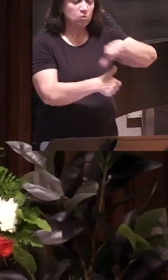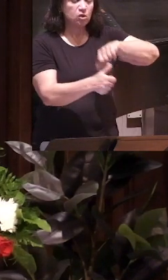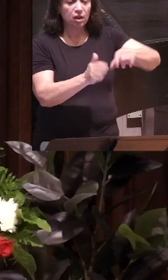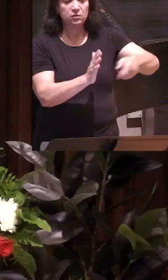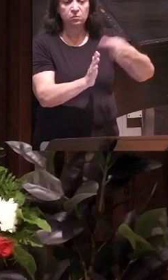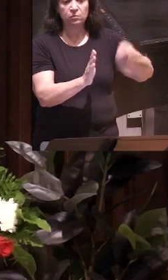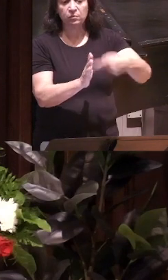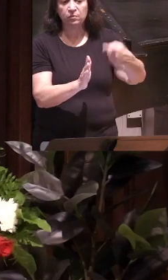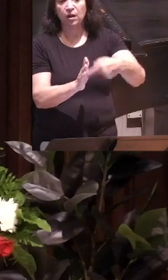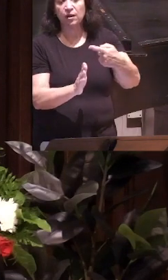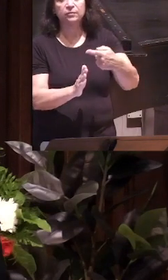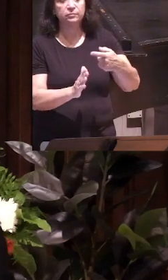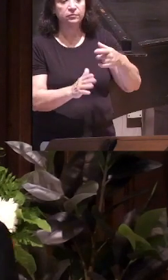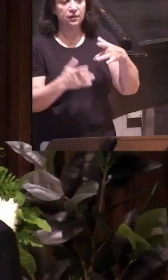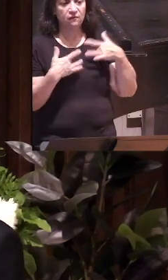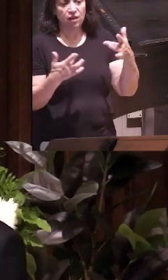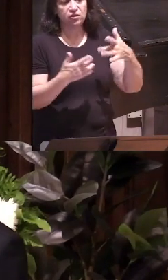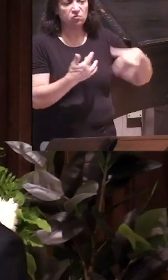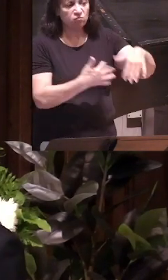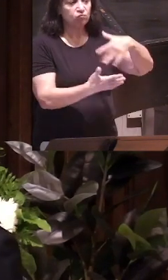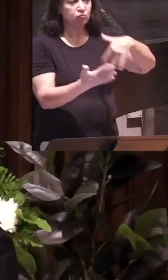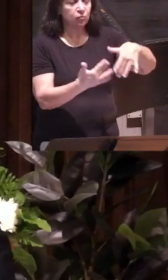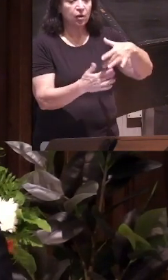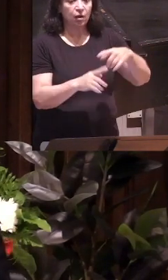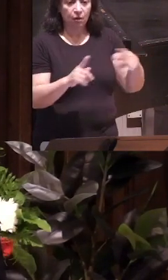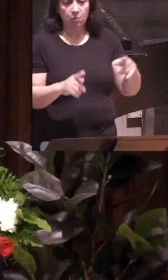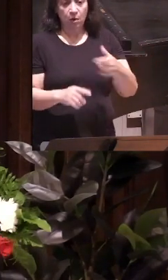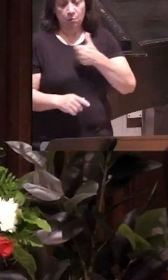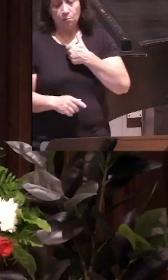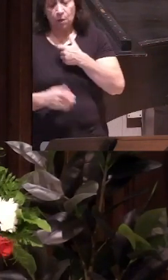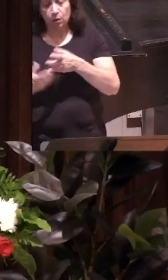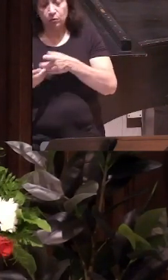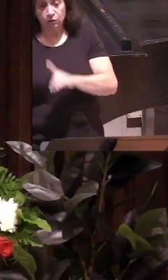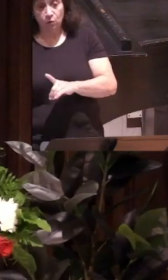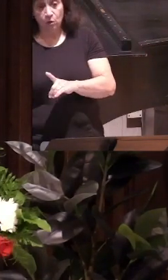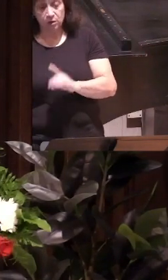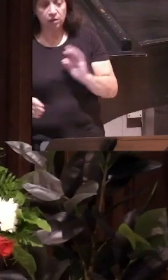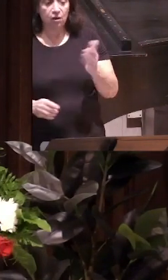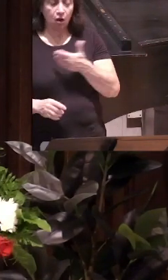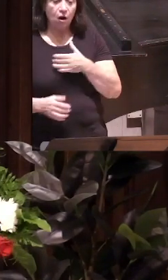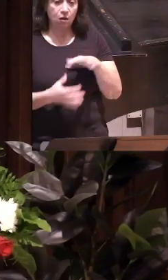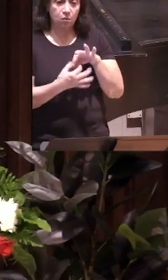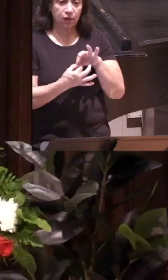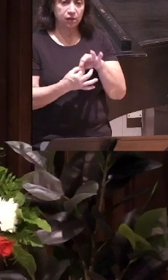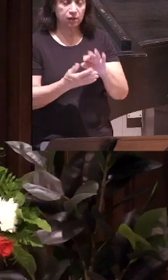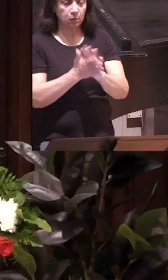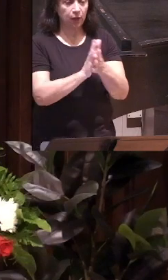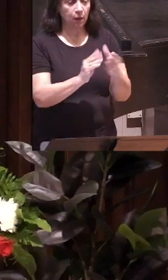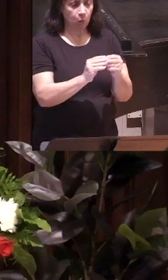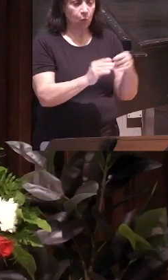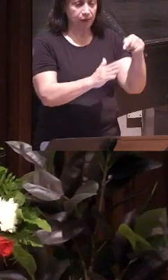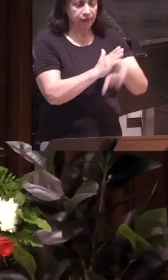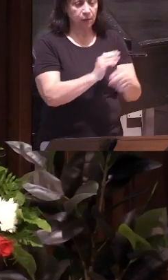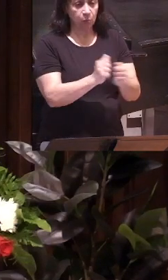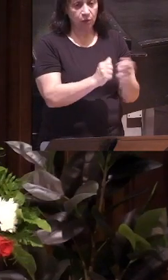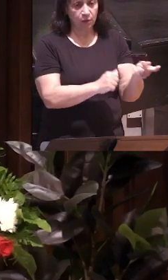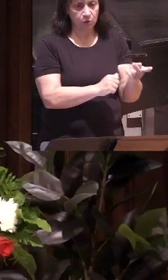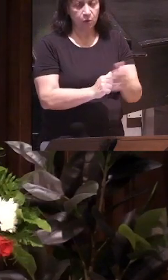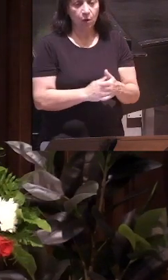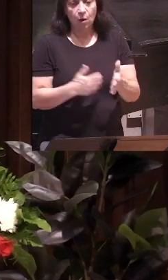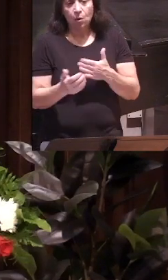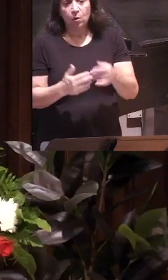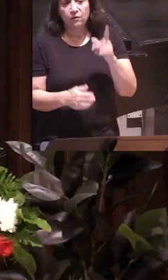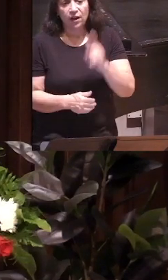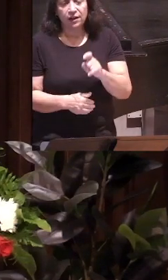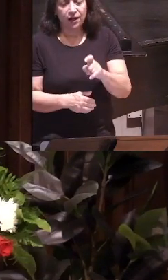However, it was after my own divorce that our relationship really deepened. Whenever I needed